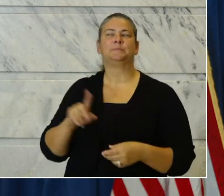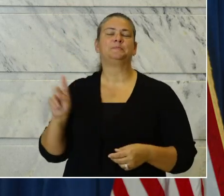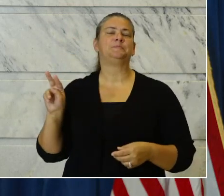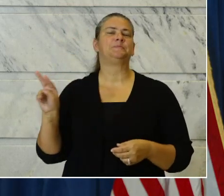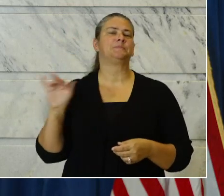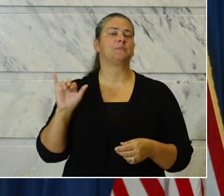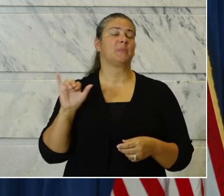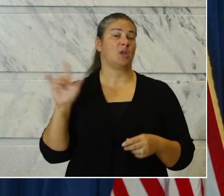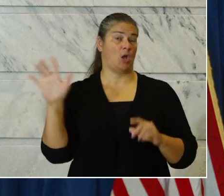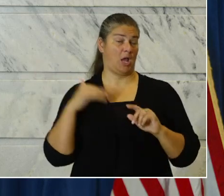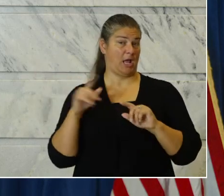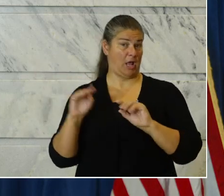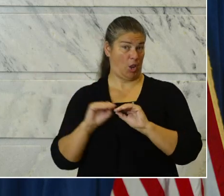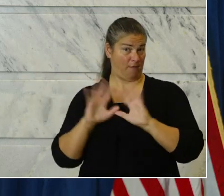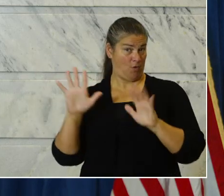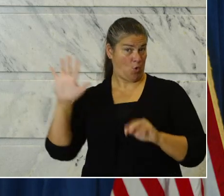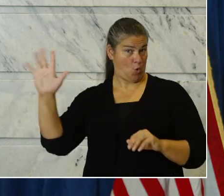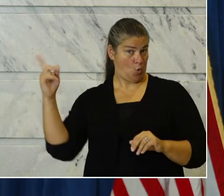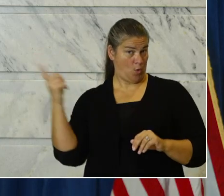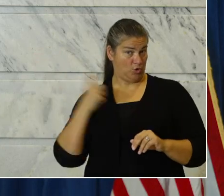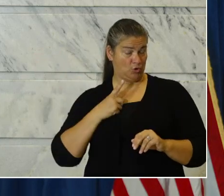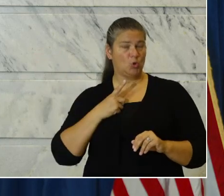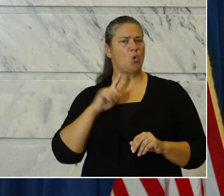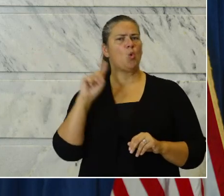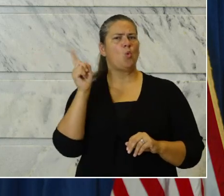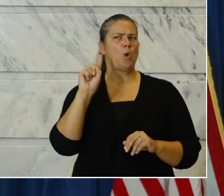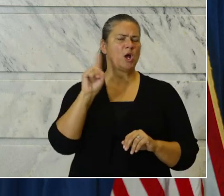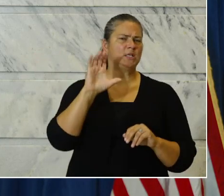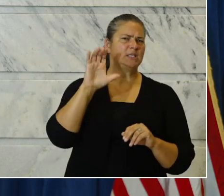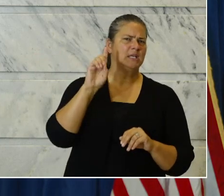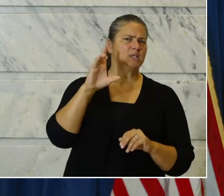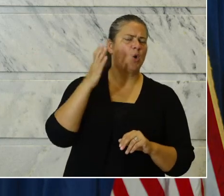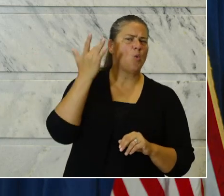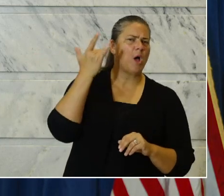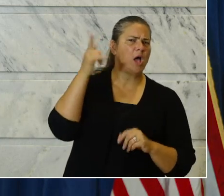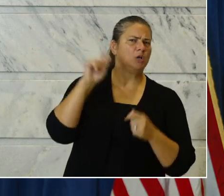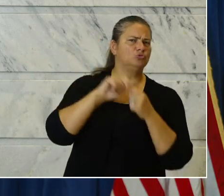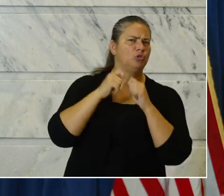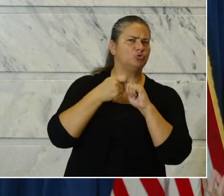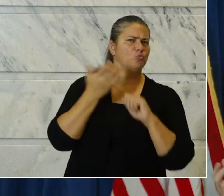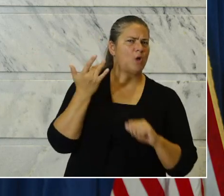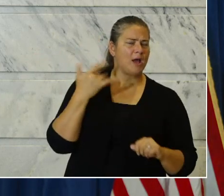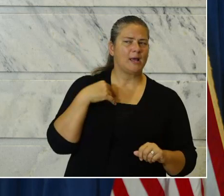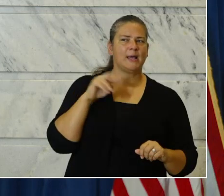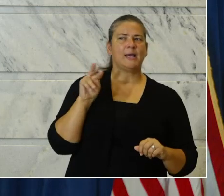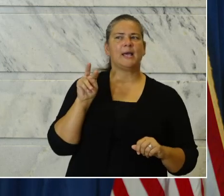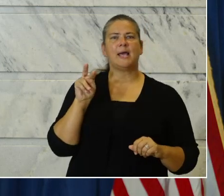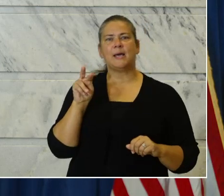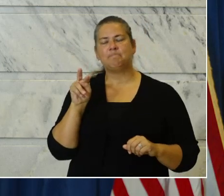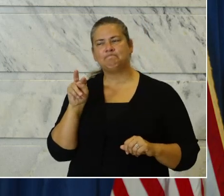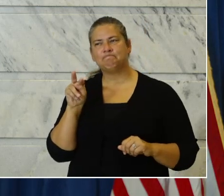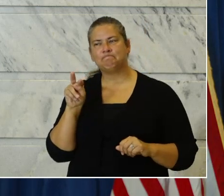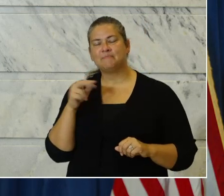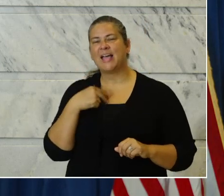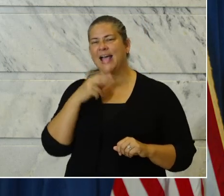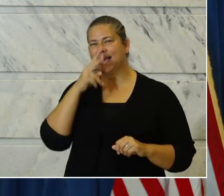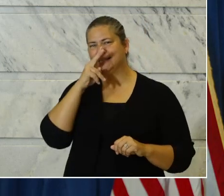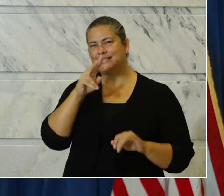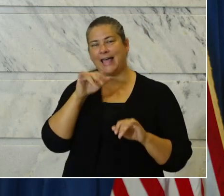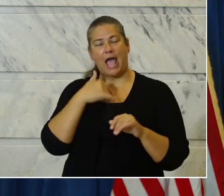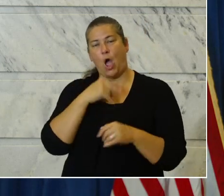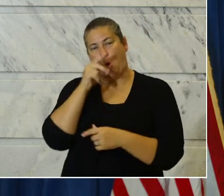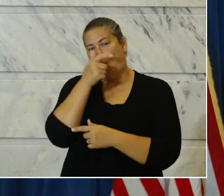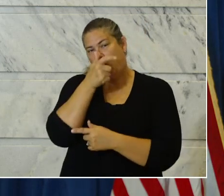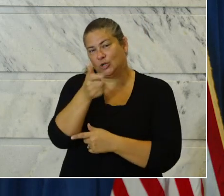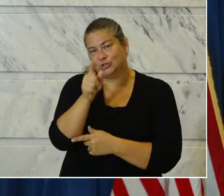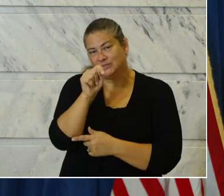I think that the CDC guidance change came from? I've seen the same things on the television that other people have, but I